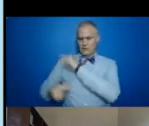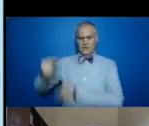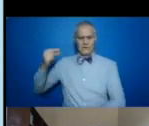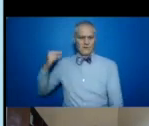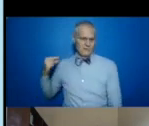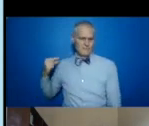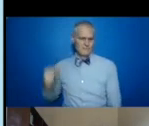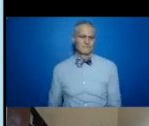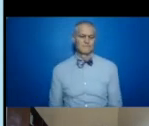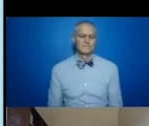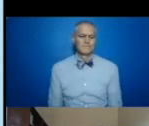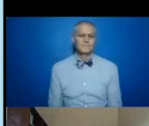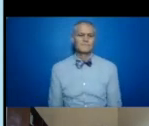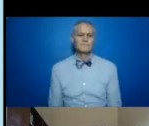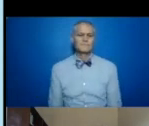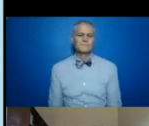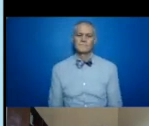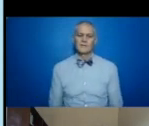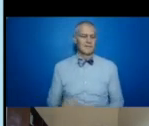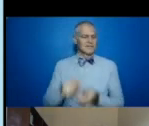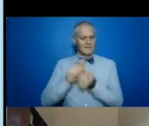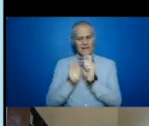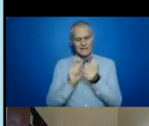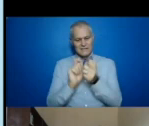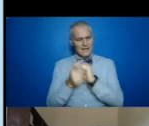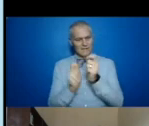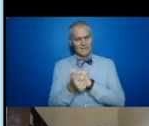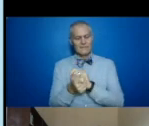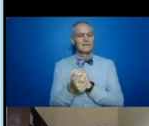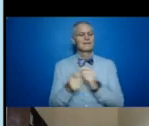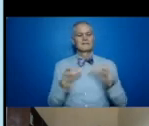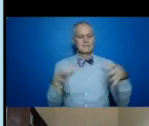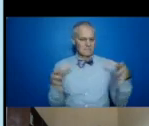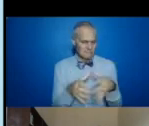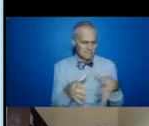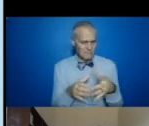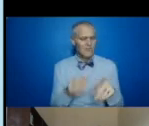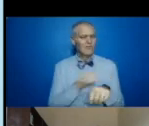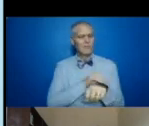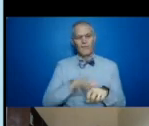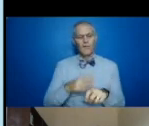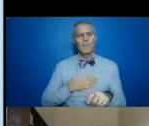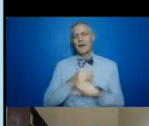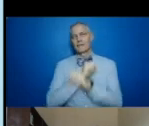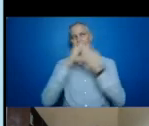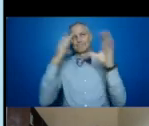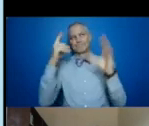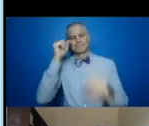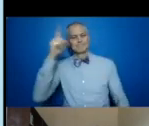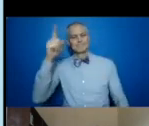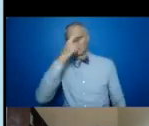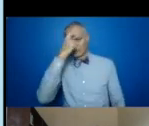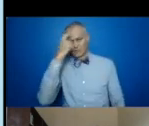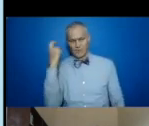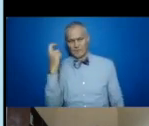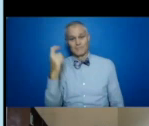And this transformative community conferencing also is informed by my understanding of trauma. And we won't spend a tremendous